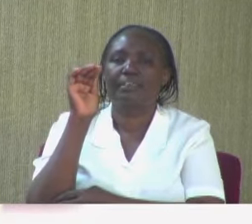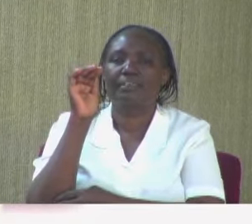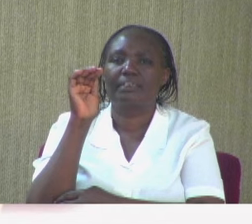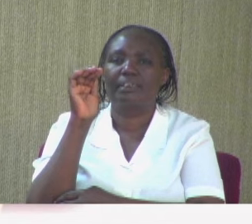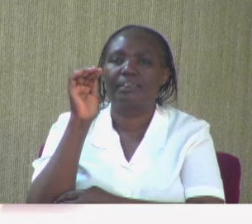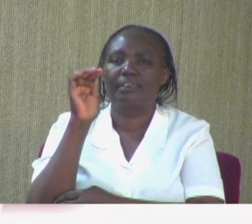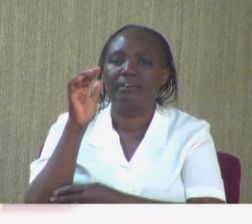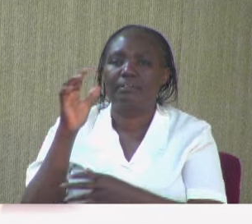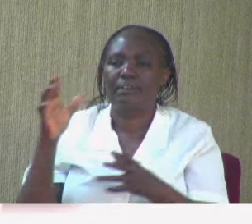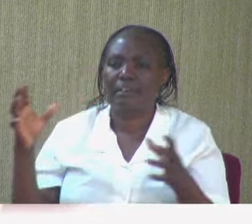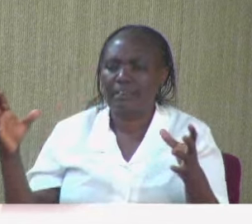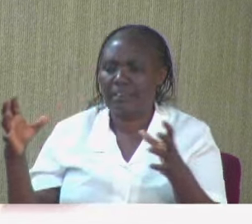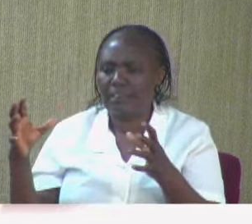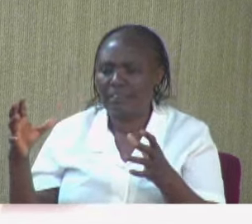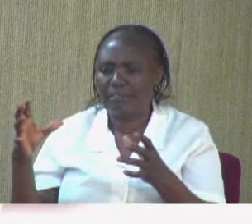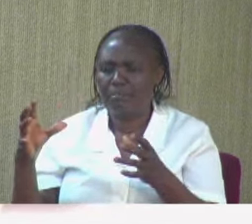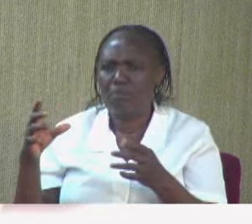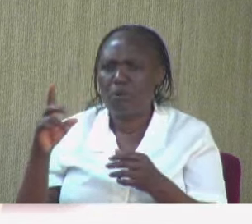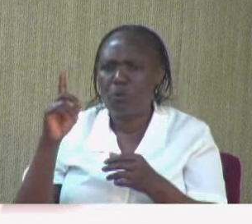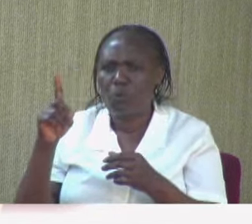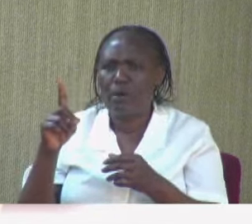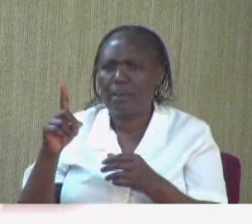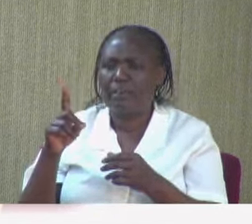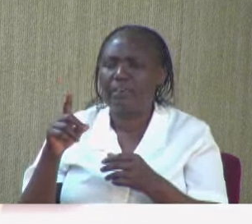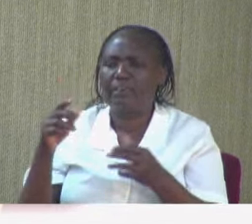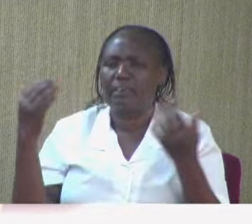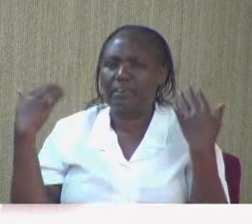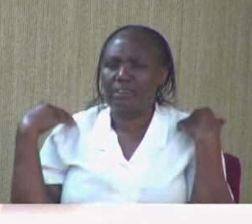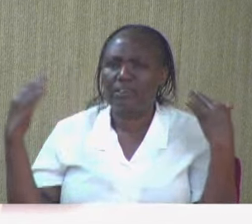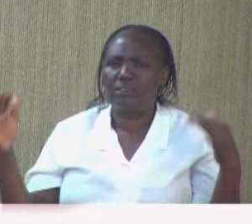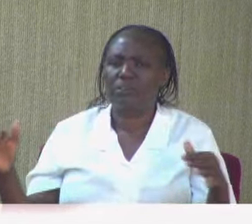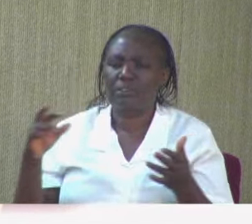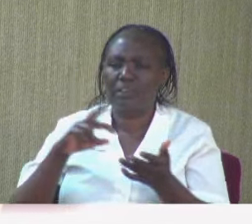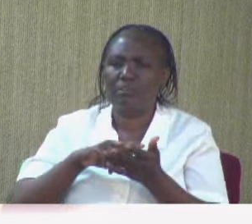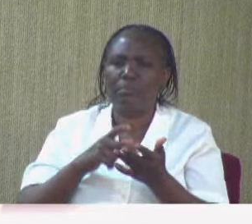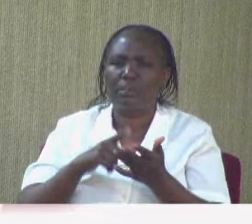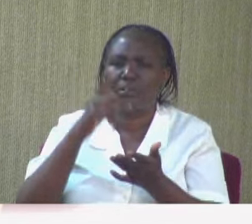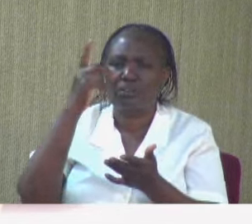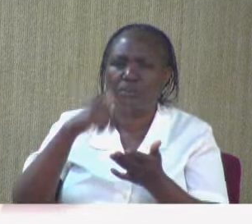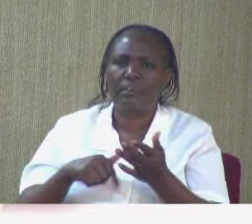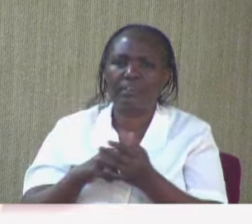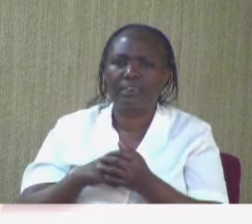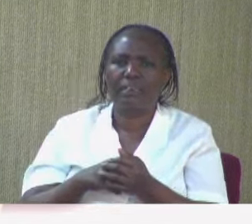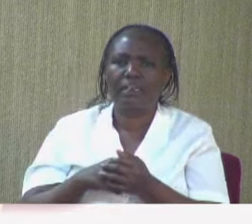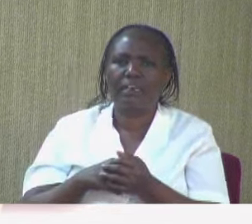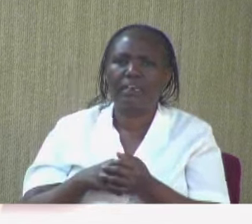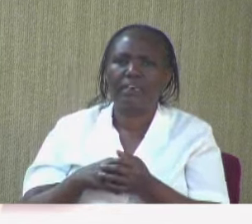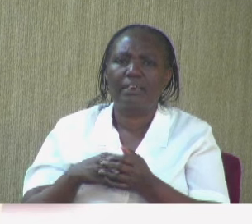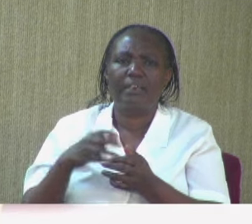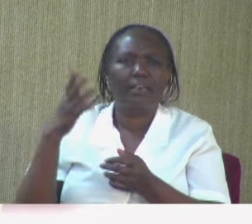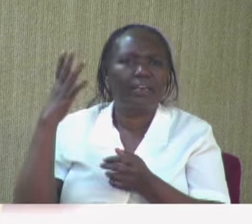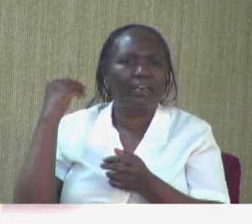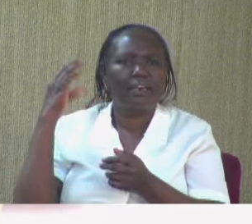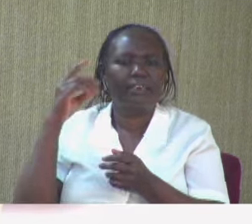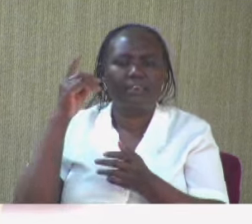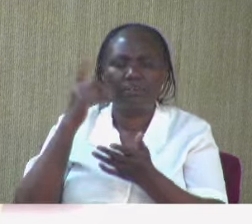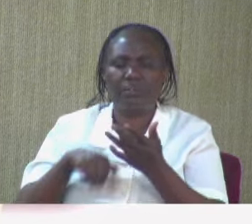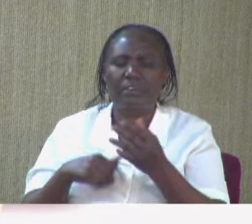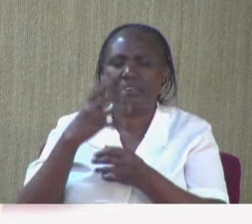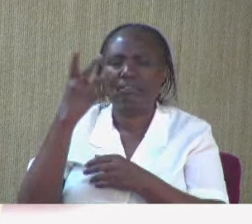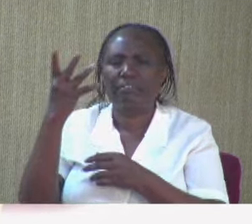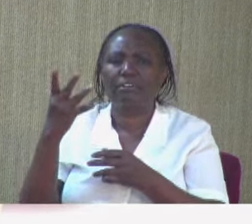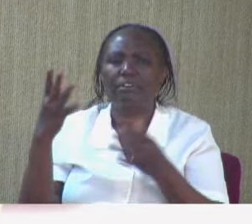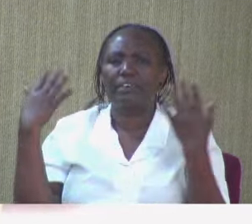accompanying angel the meaning of what I heard and what the four angels were about to do. Do you